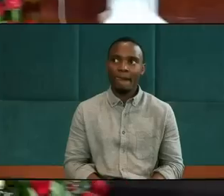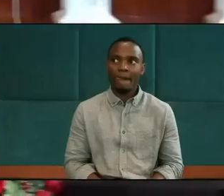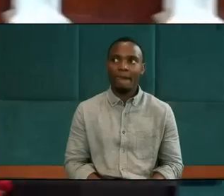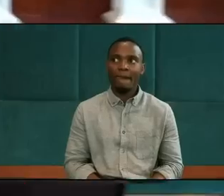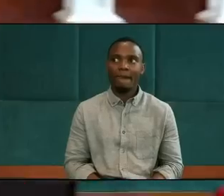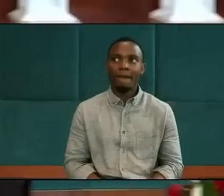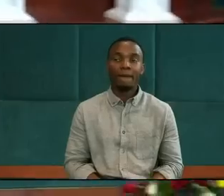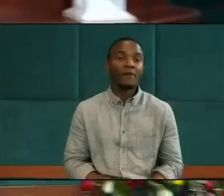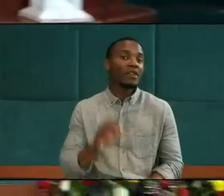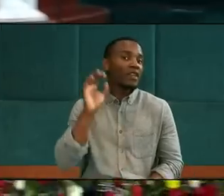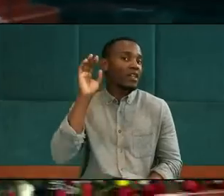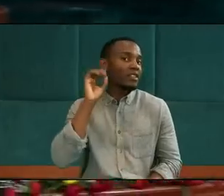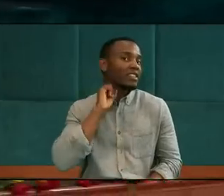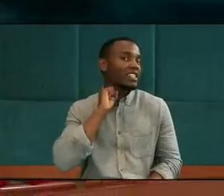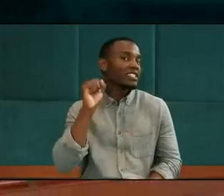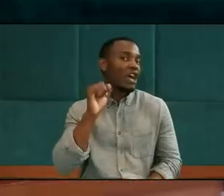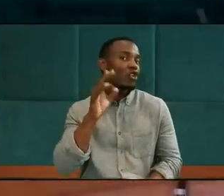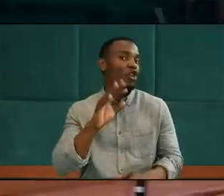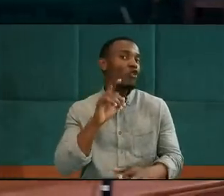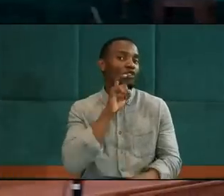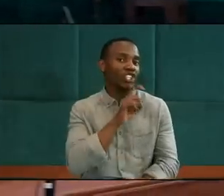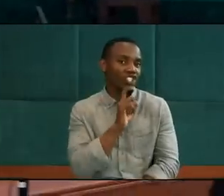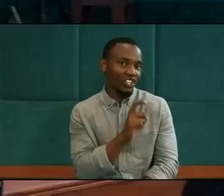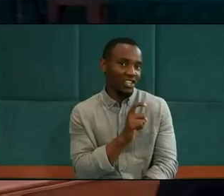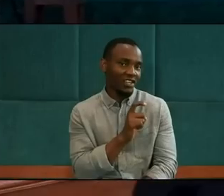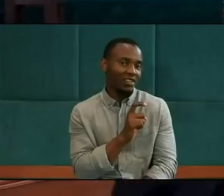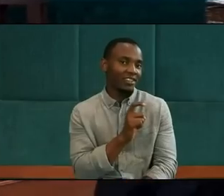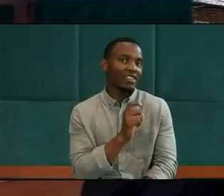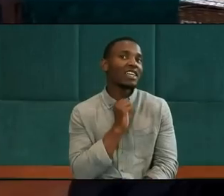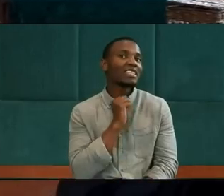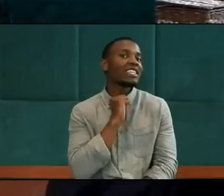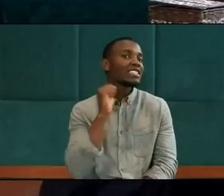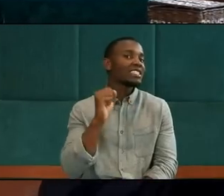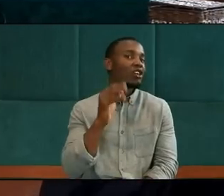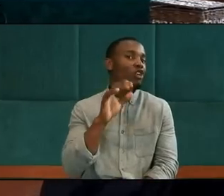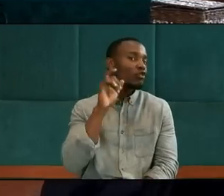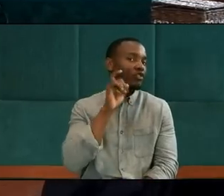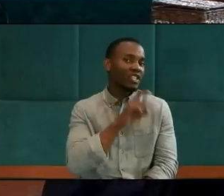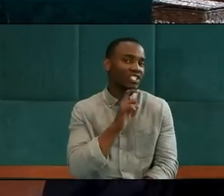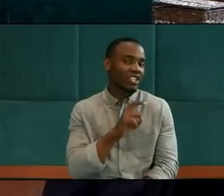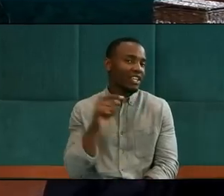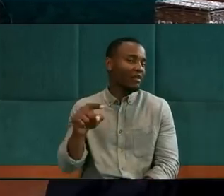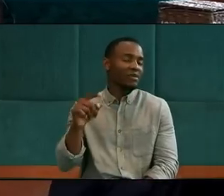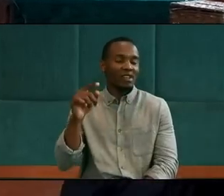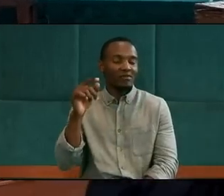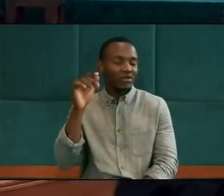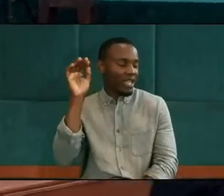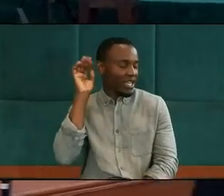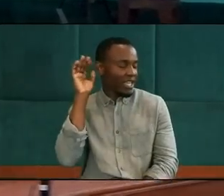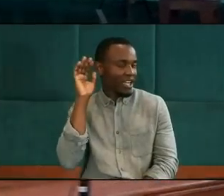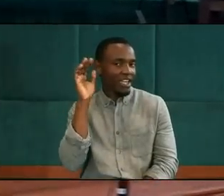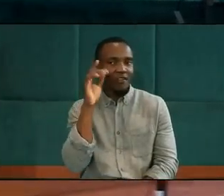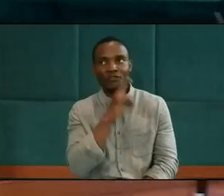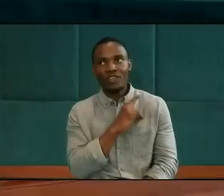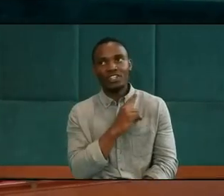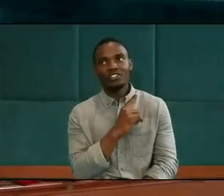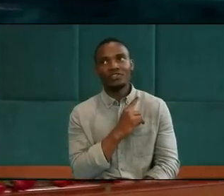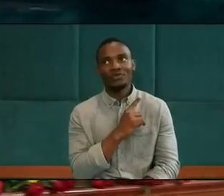The sound of the rooster was in his ears.